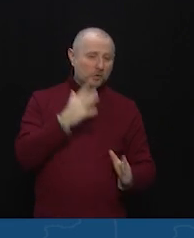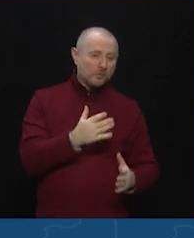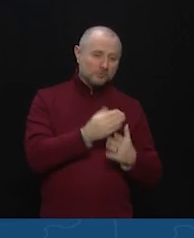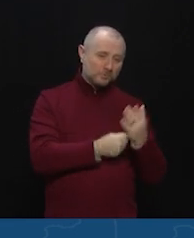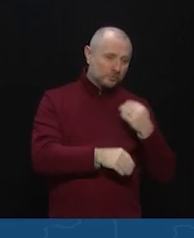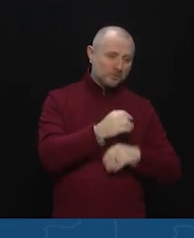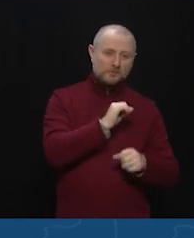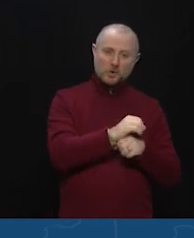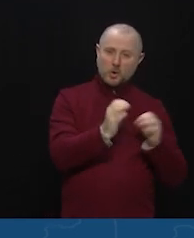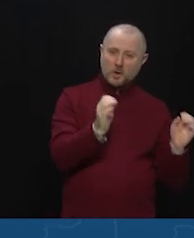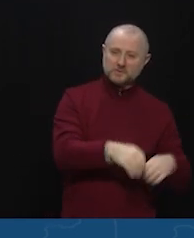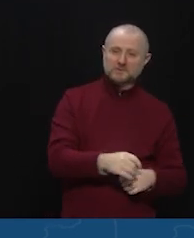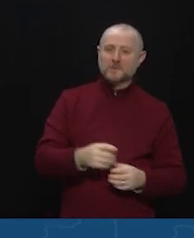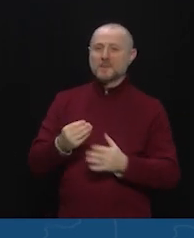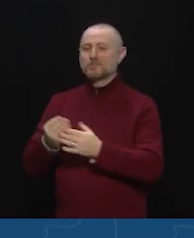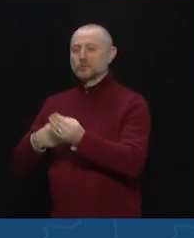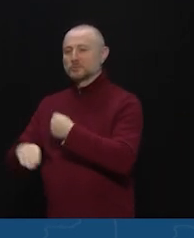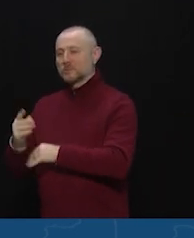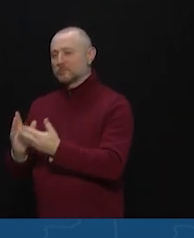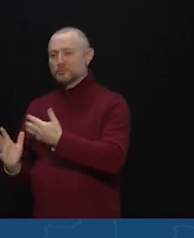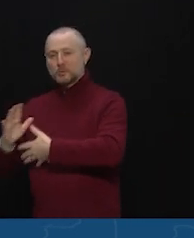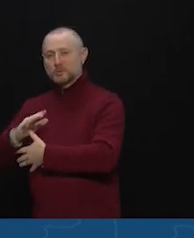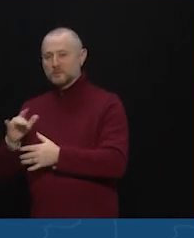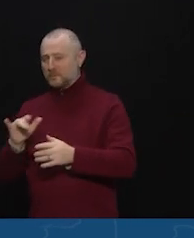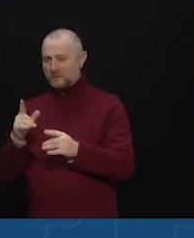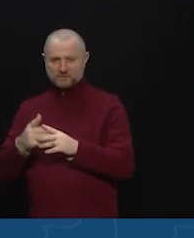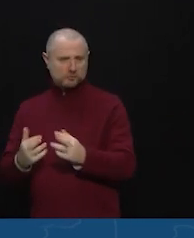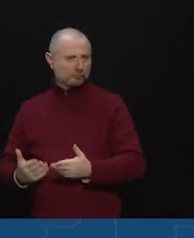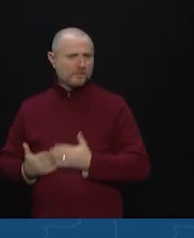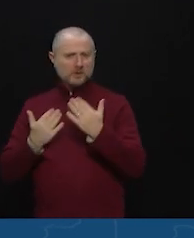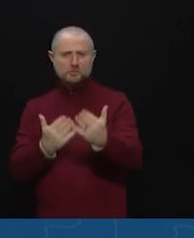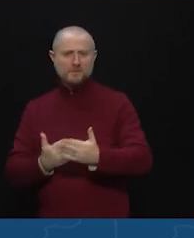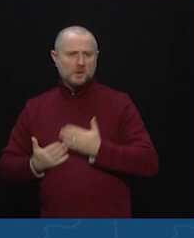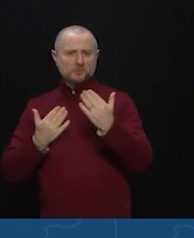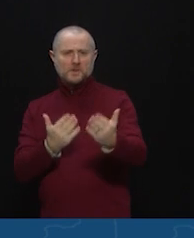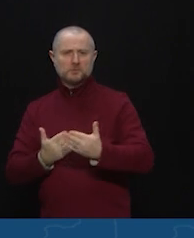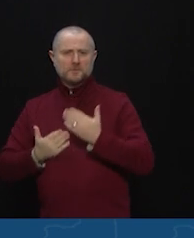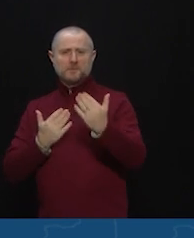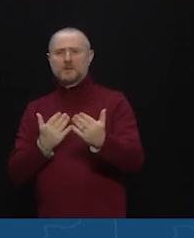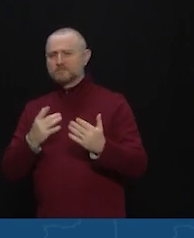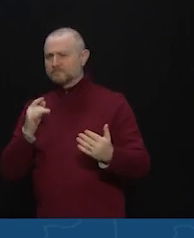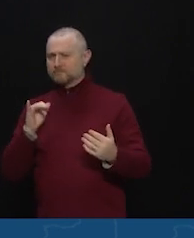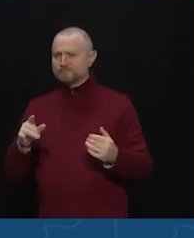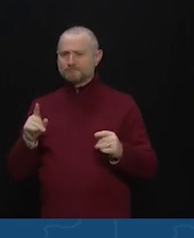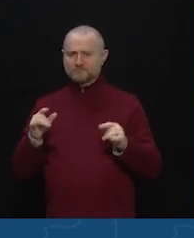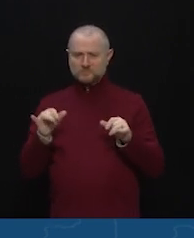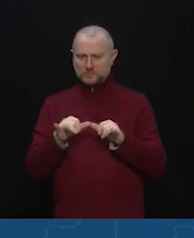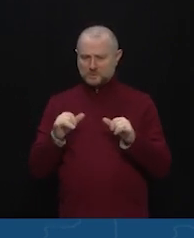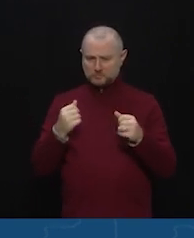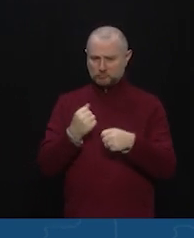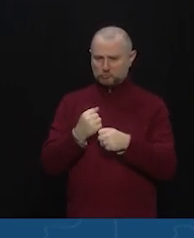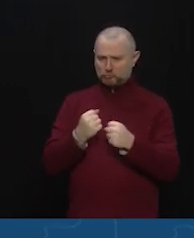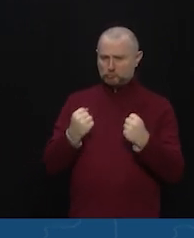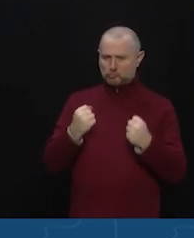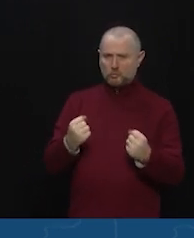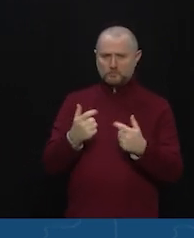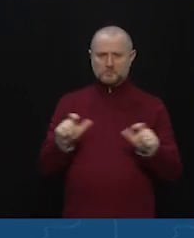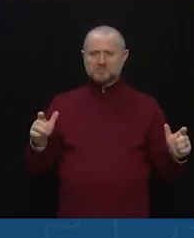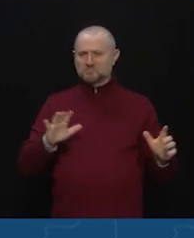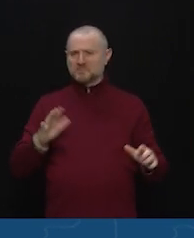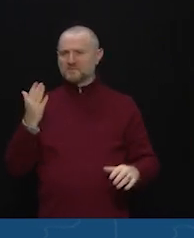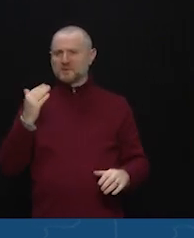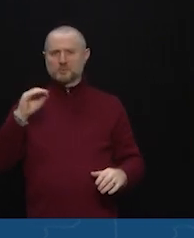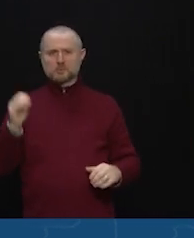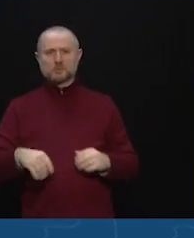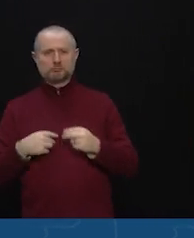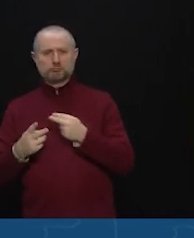Budget Policy Priorities, all recommend for any size of government having 15% in reserve in